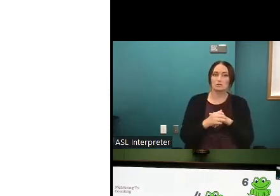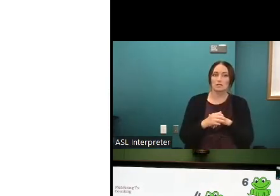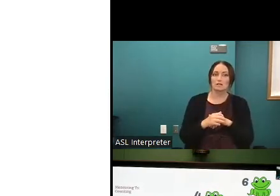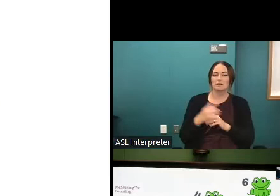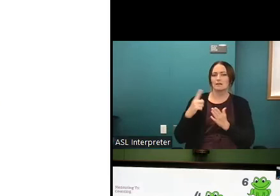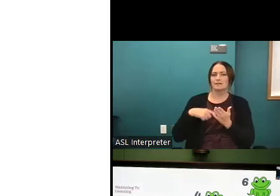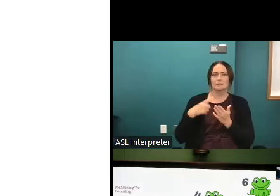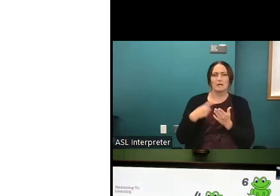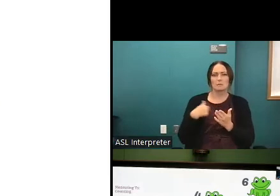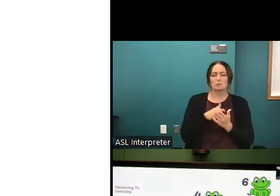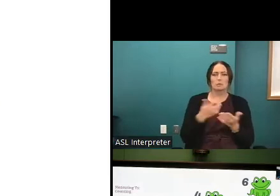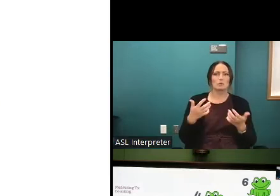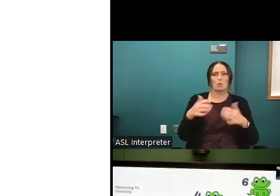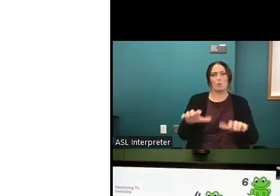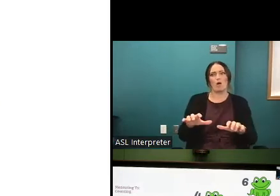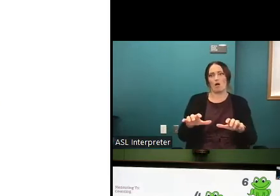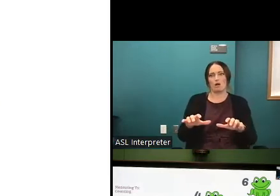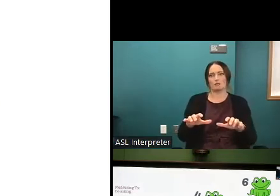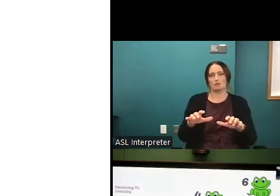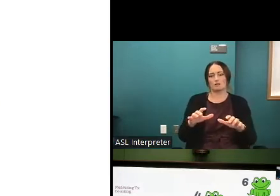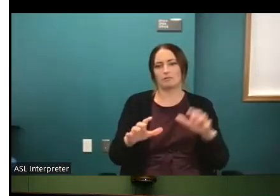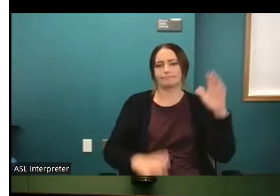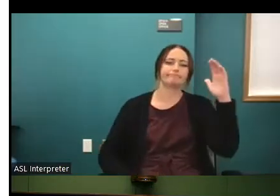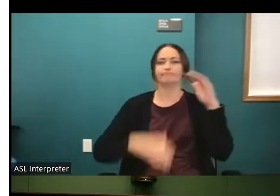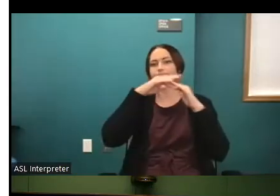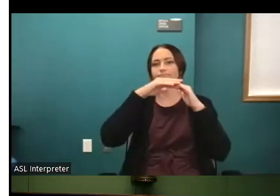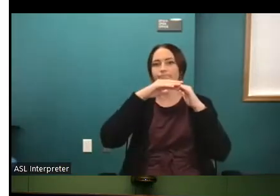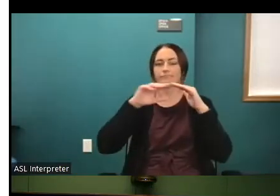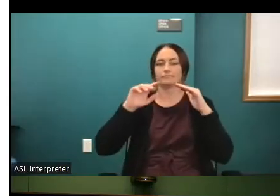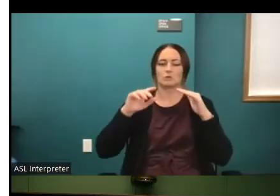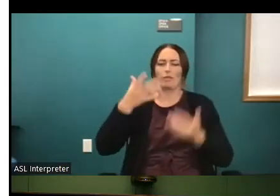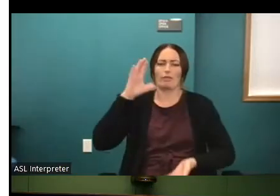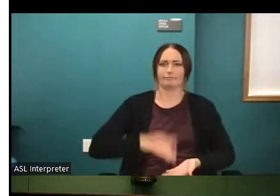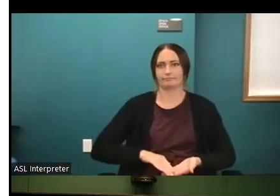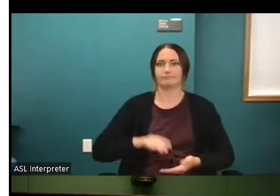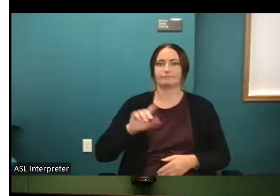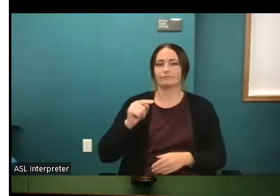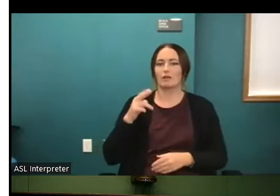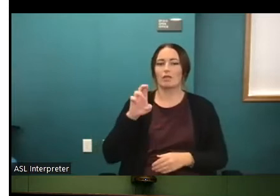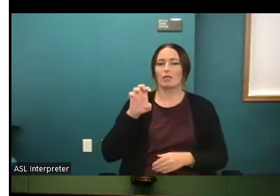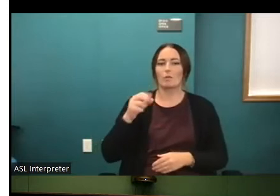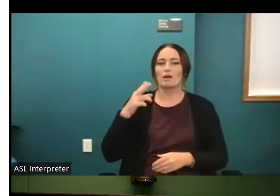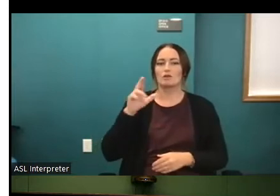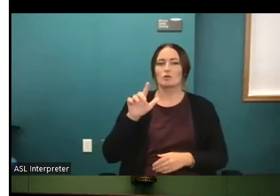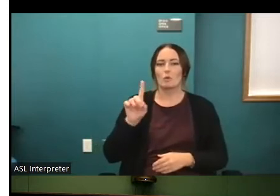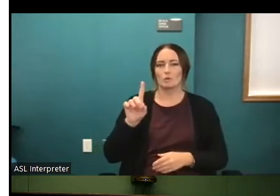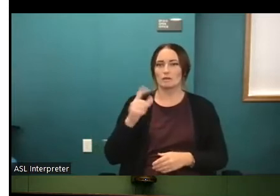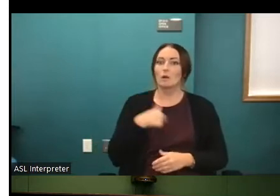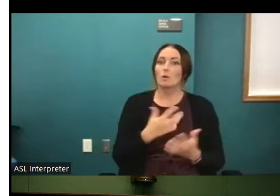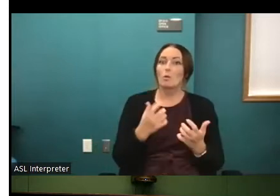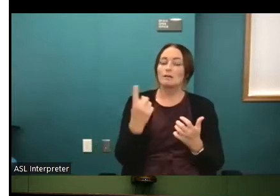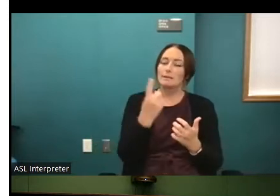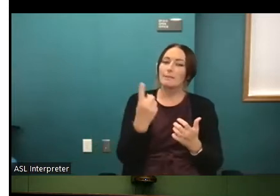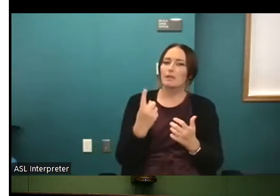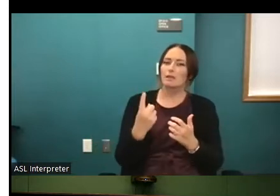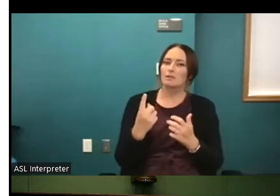sometimes we don't want the absolute threshold, right? The absolute softest sound they can hear. We want one that's just loud enough where